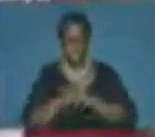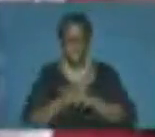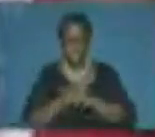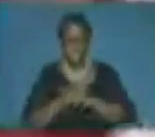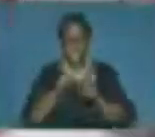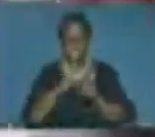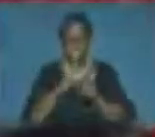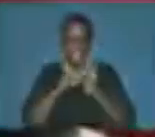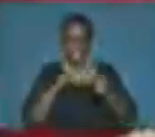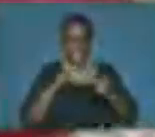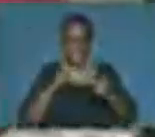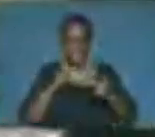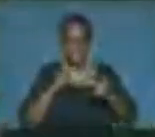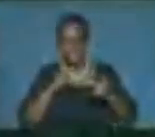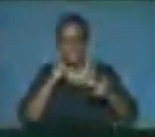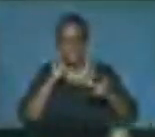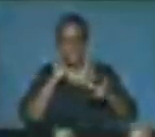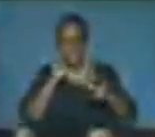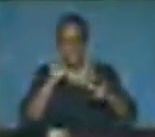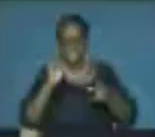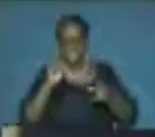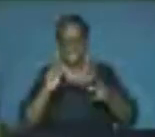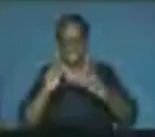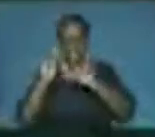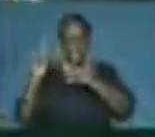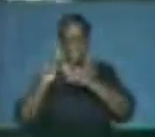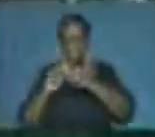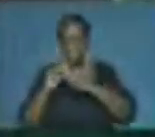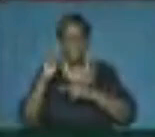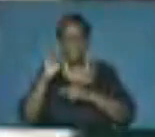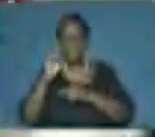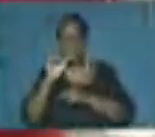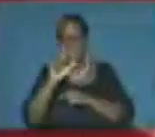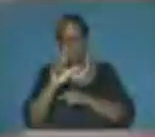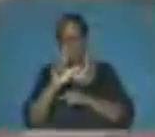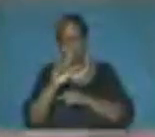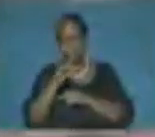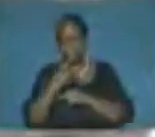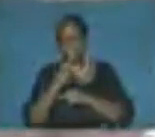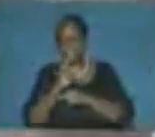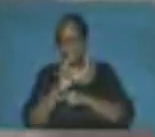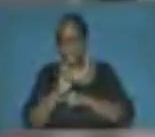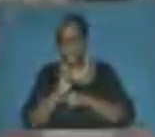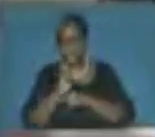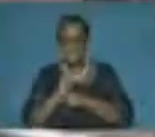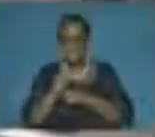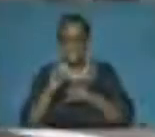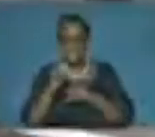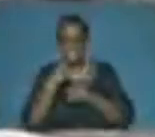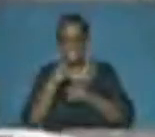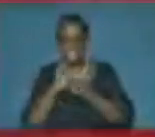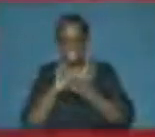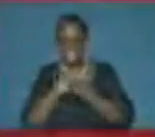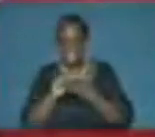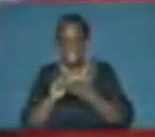Meantime, Santa and Mrs. Claus made a pit stop to Marathon, bearing gifts for all those on the nice list. Now, the Grinch